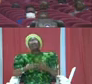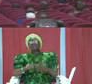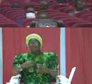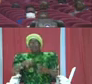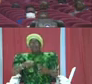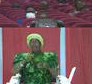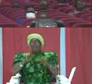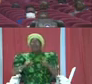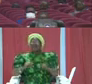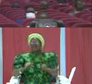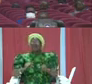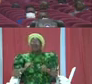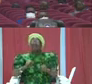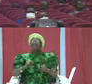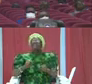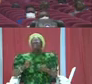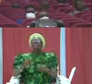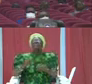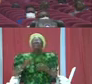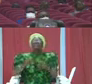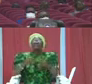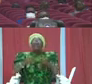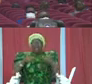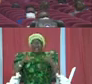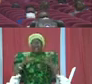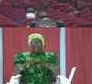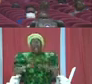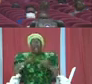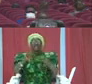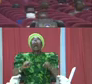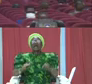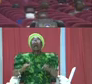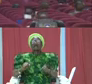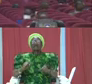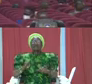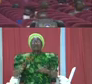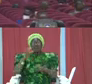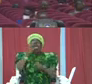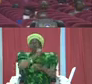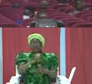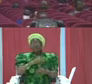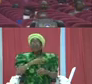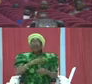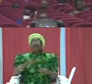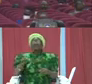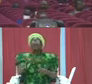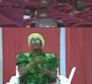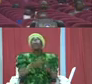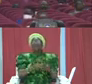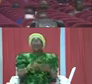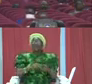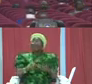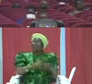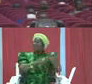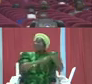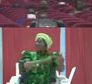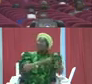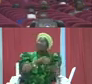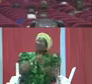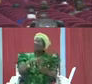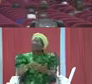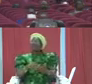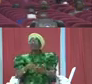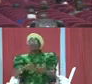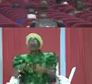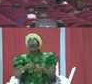win." And then you begin to run again. And as you run, you seem to get